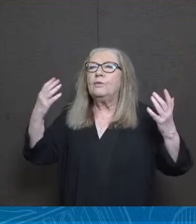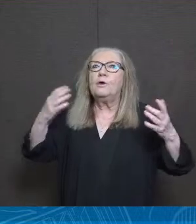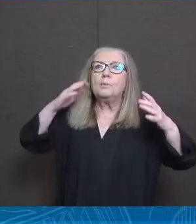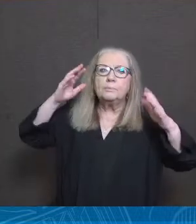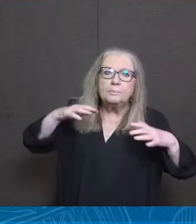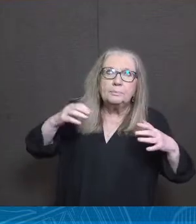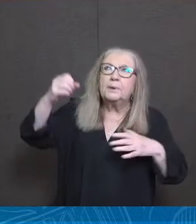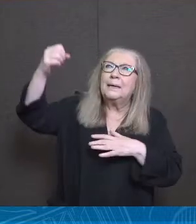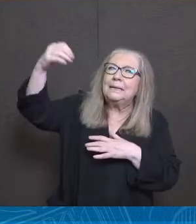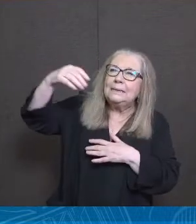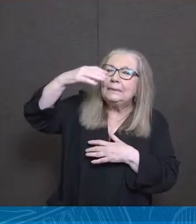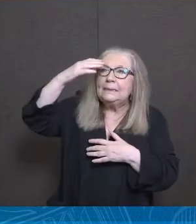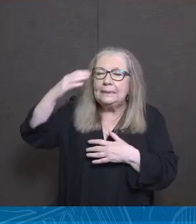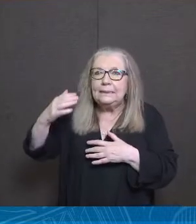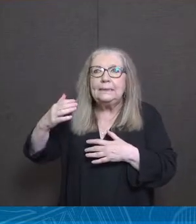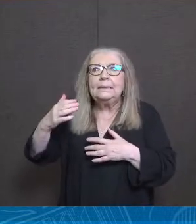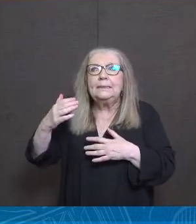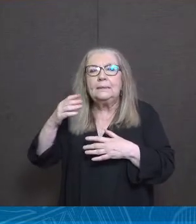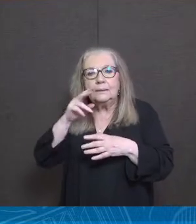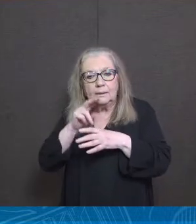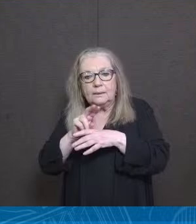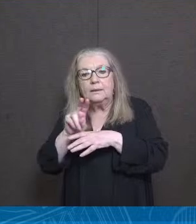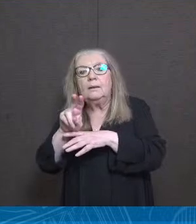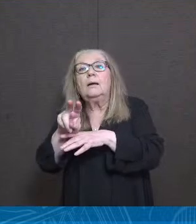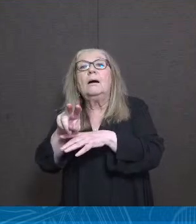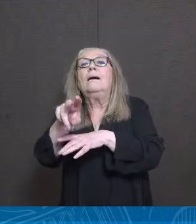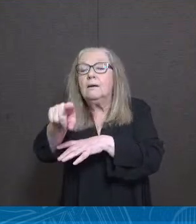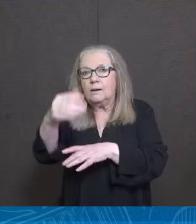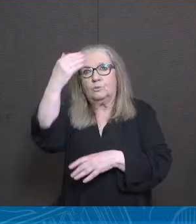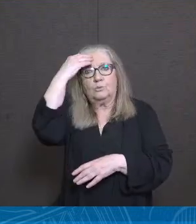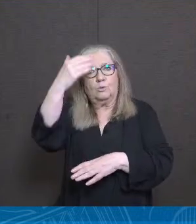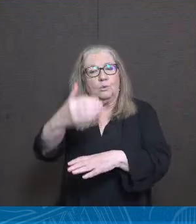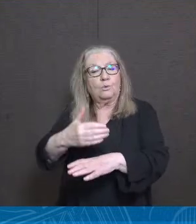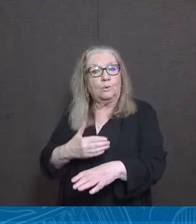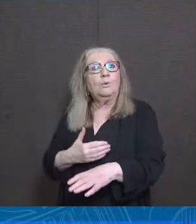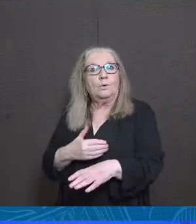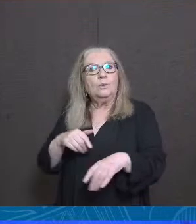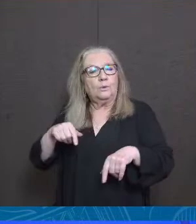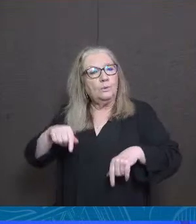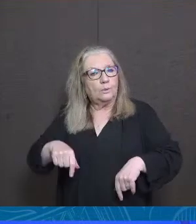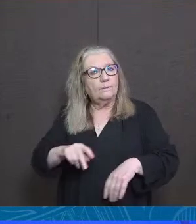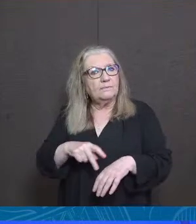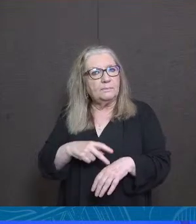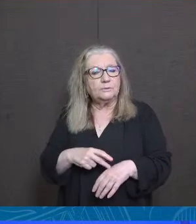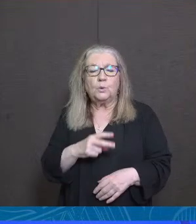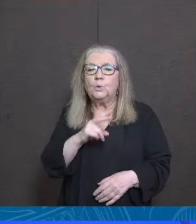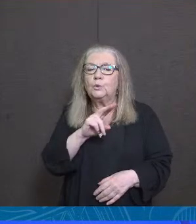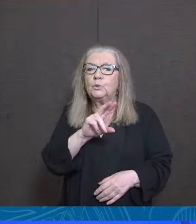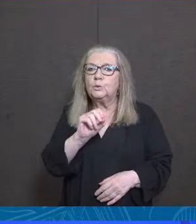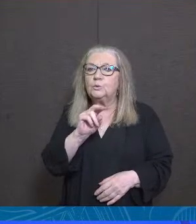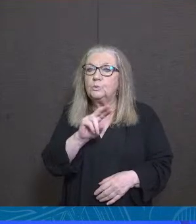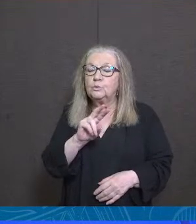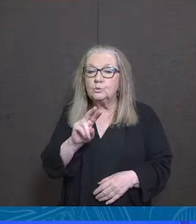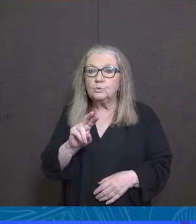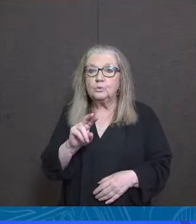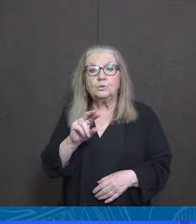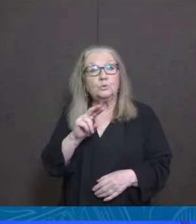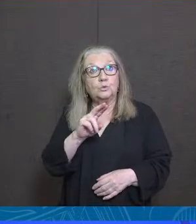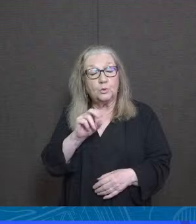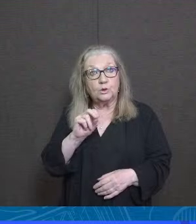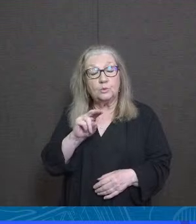Philippines. First, we must establish that from 2022 to 2024, Philippines is